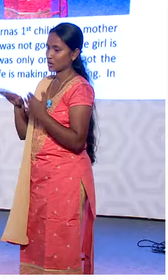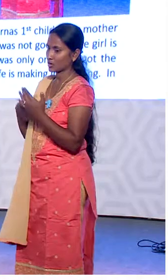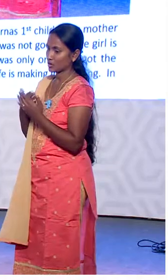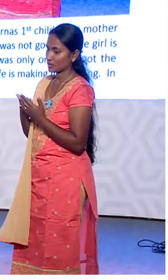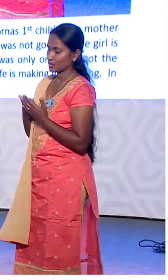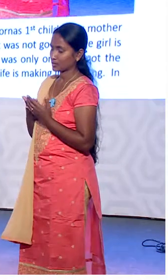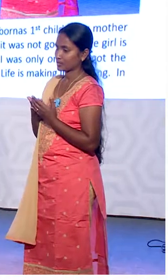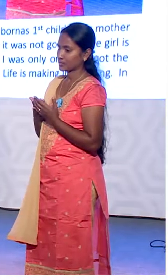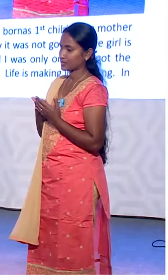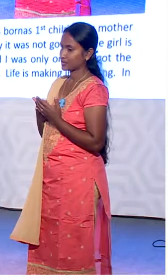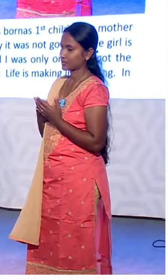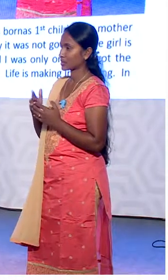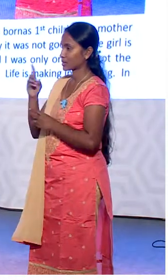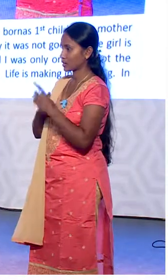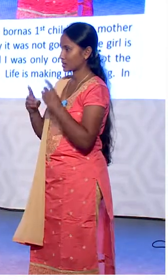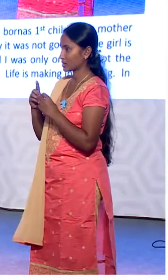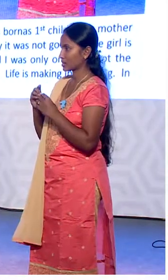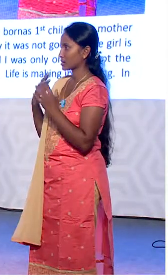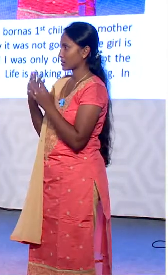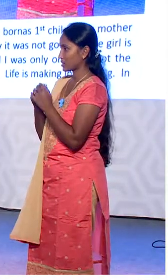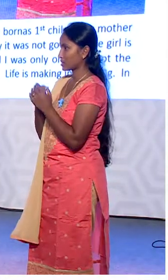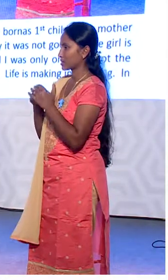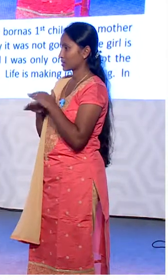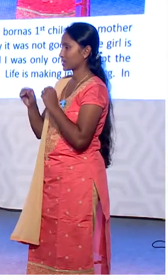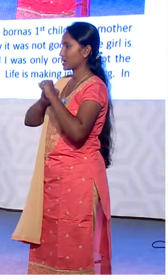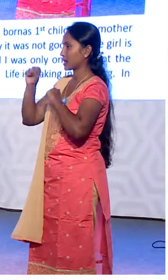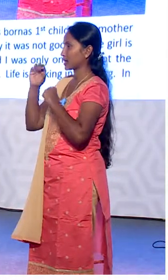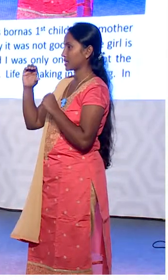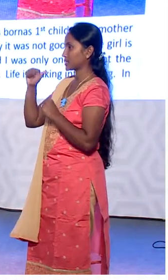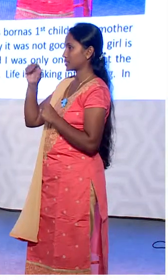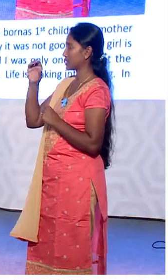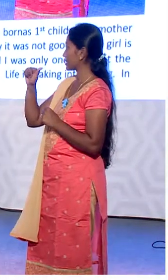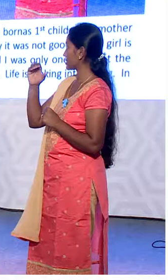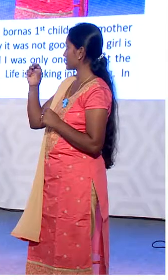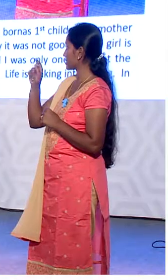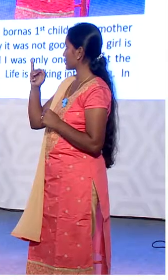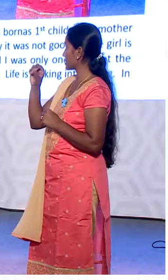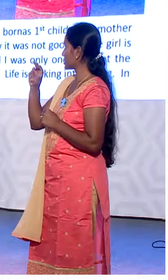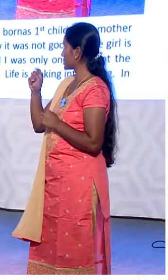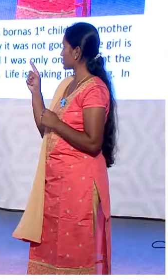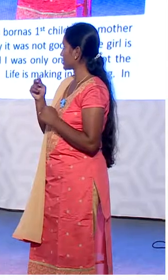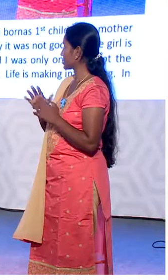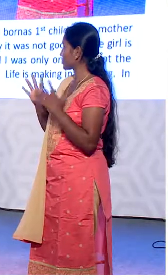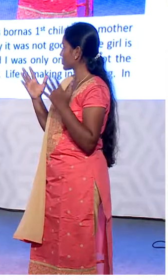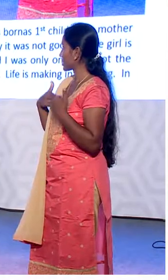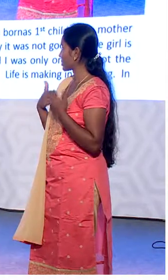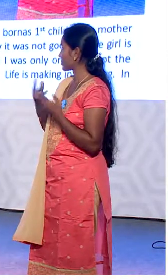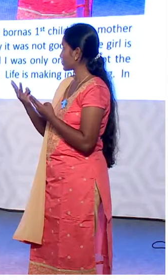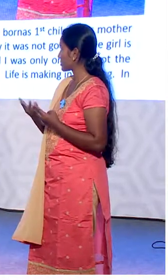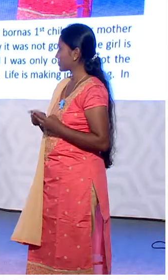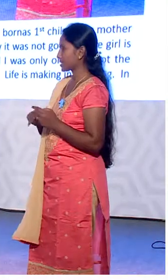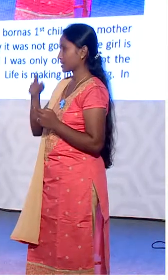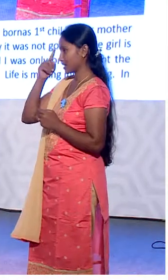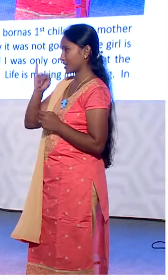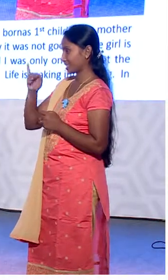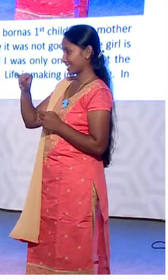is disability inclusion in action. So I'm so glad to be invited for the Inclusion Summit. And